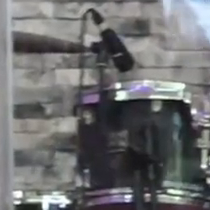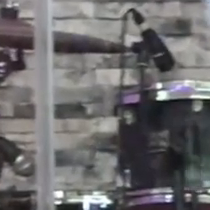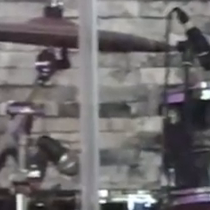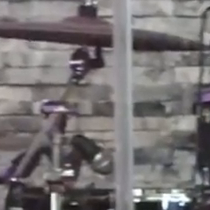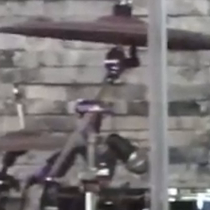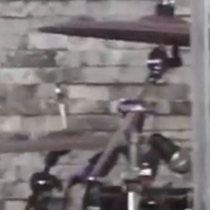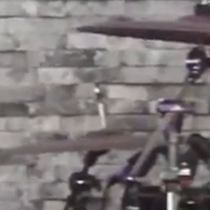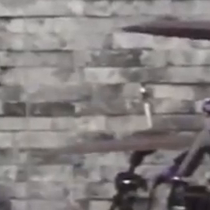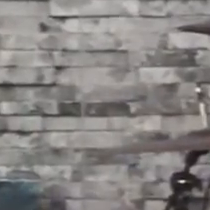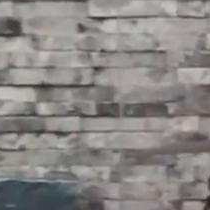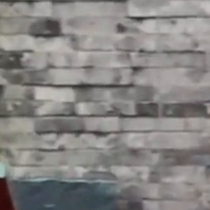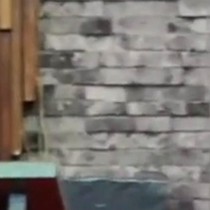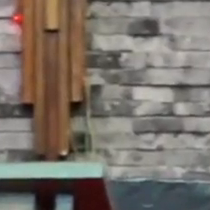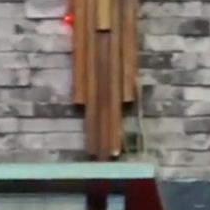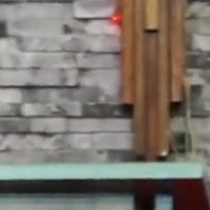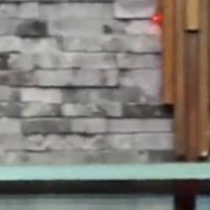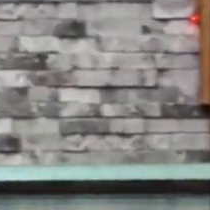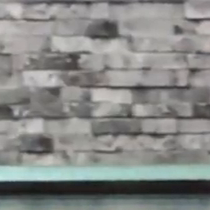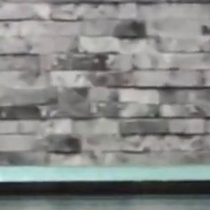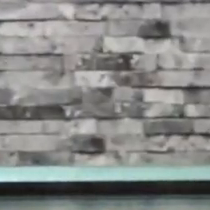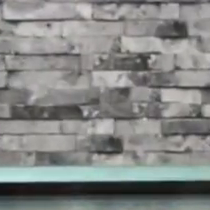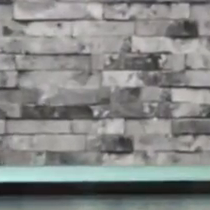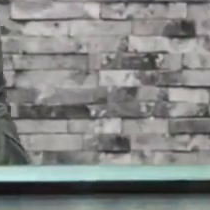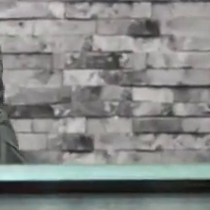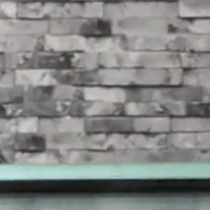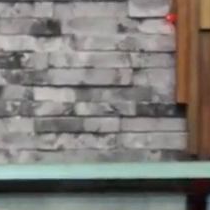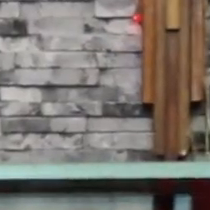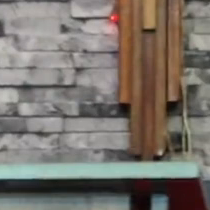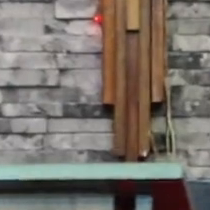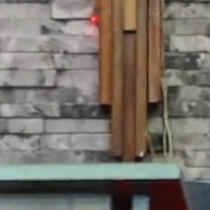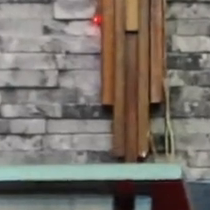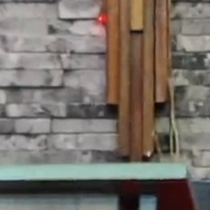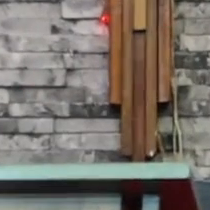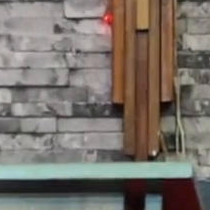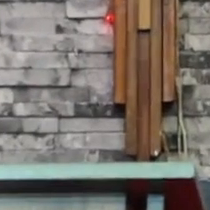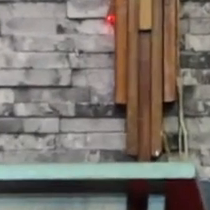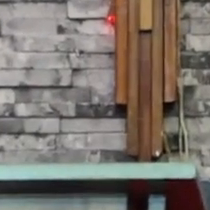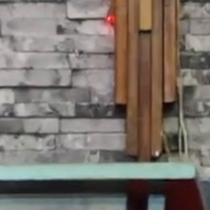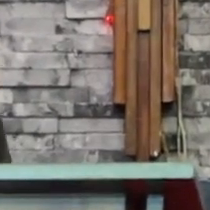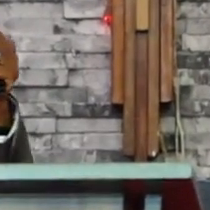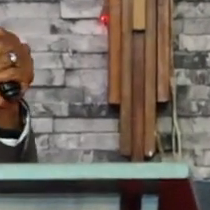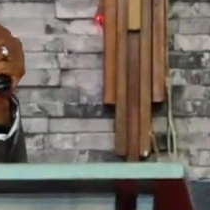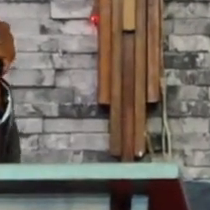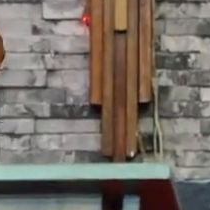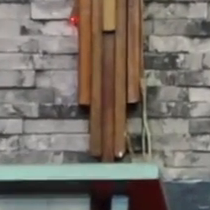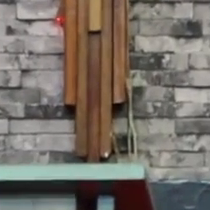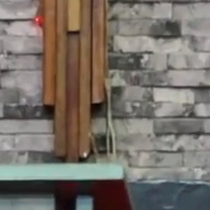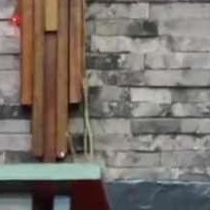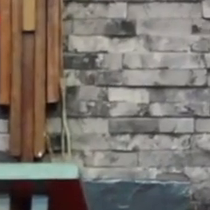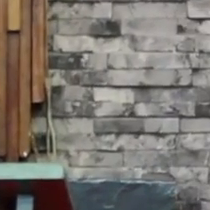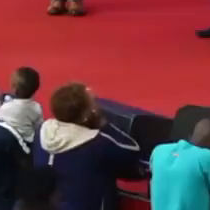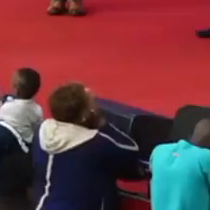die. Let it die. In the name of Jesus. And as you do so, allow others